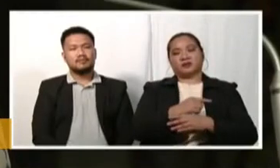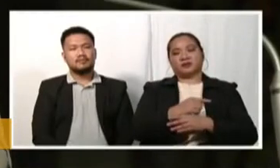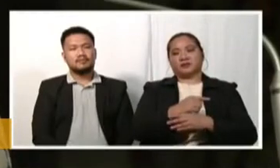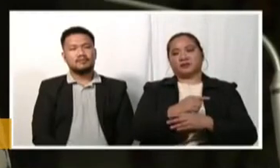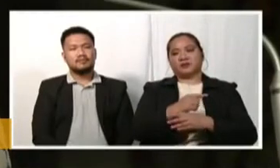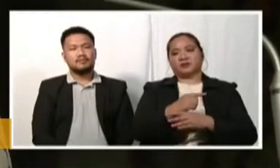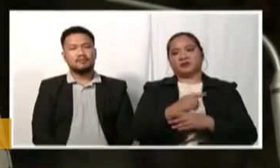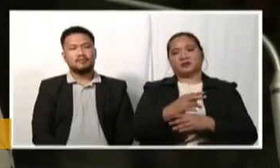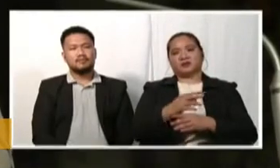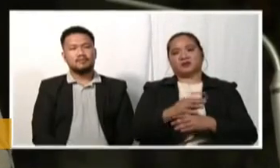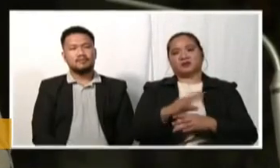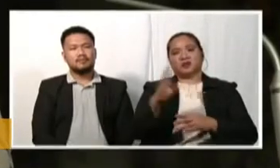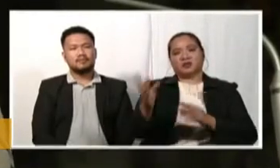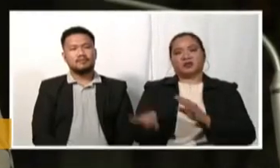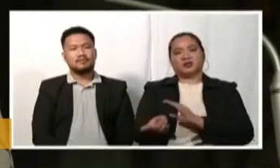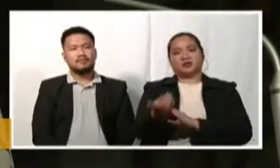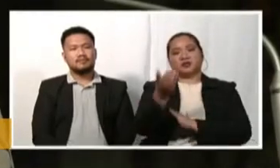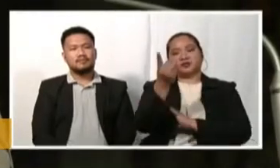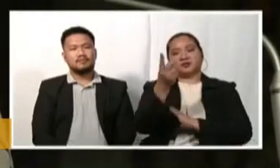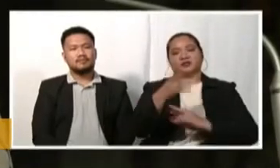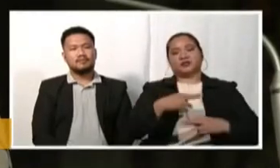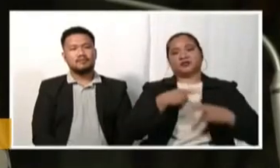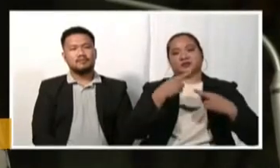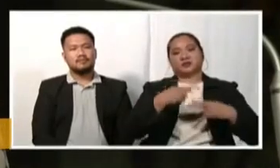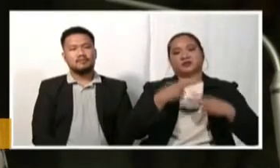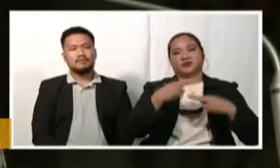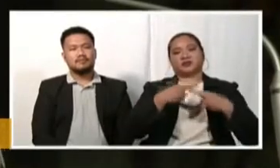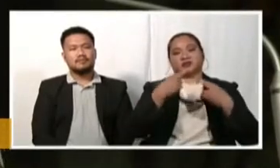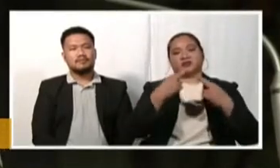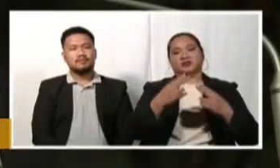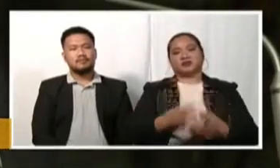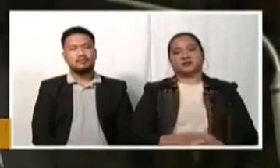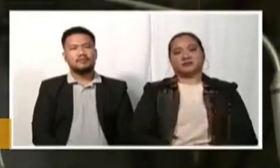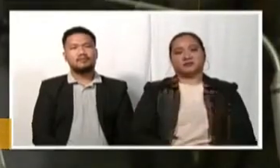in, but with the dawn, rejoicing.